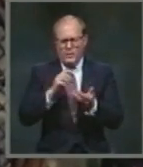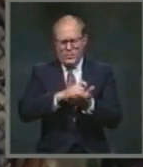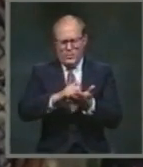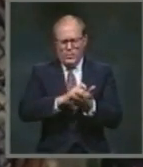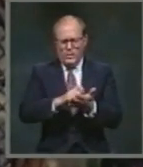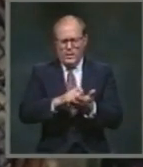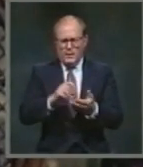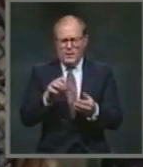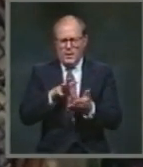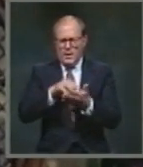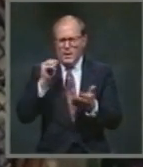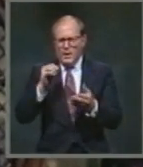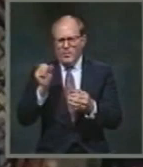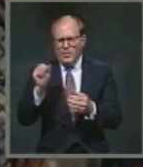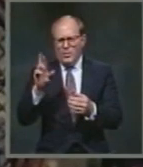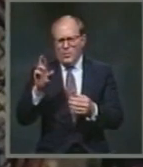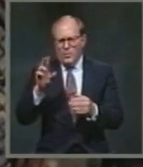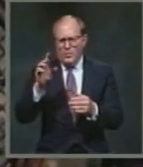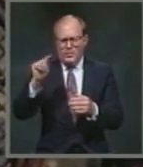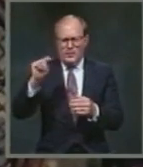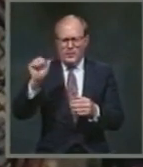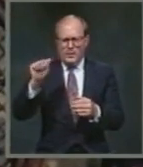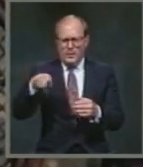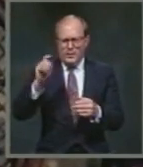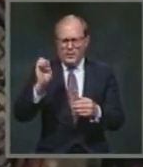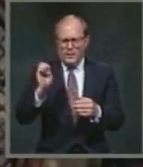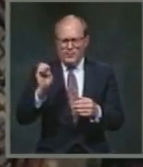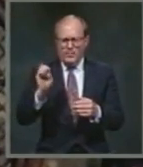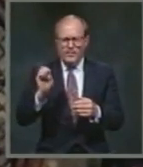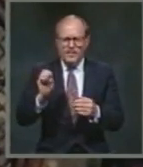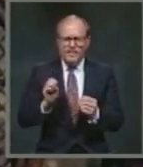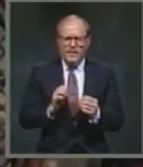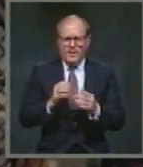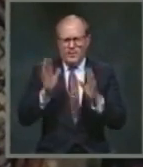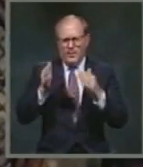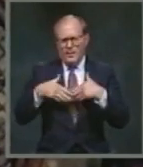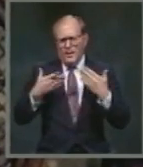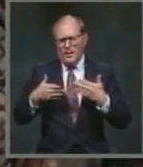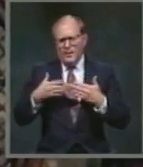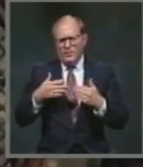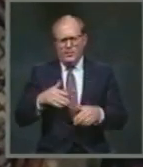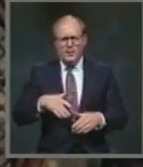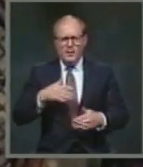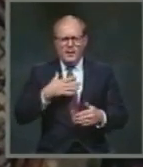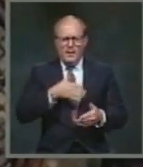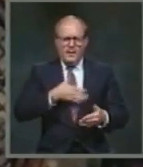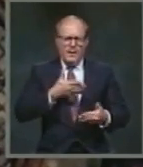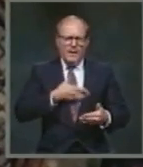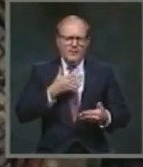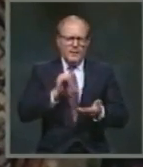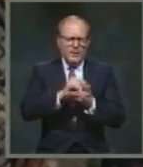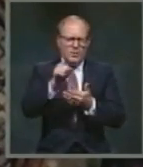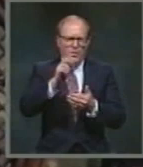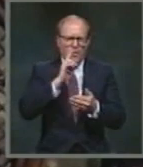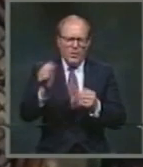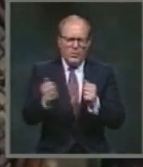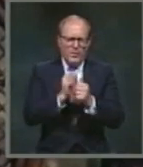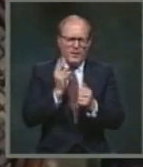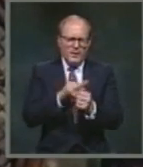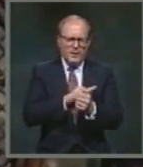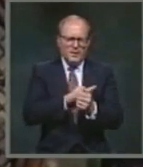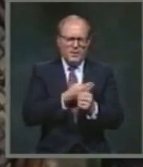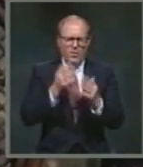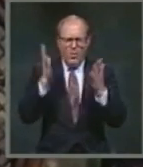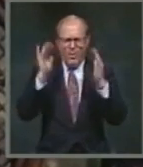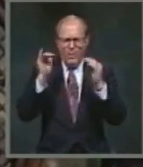or the tape, whichever. Oh, we're so glad that you were with us today. I hope you can be next week, and I hope you can